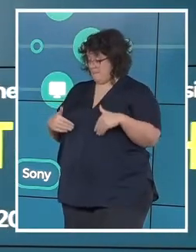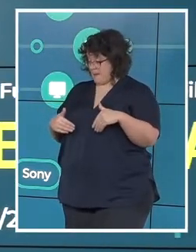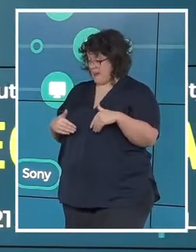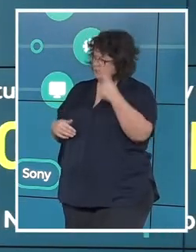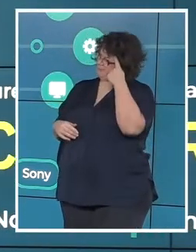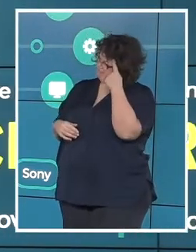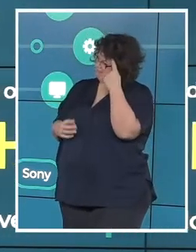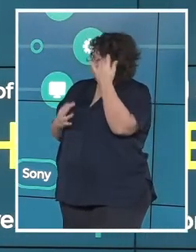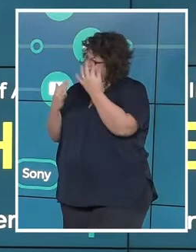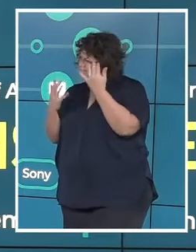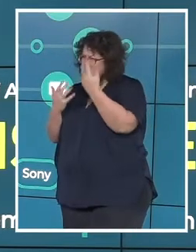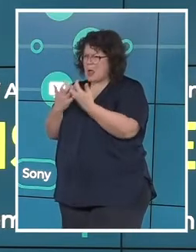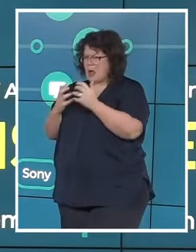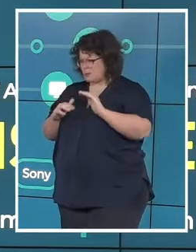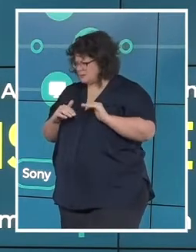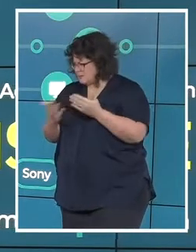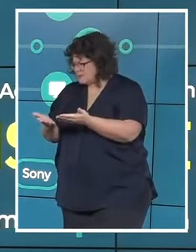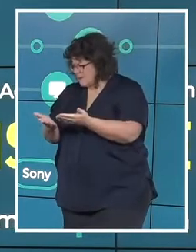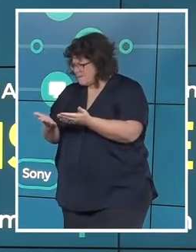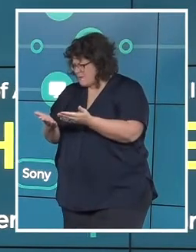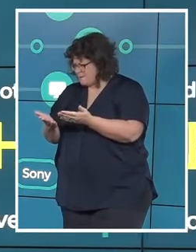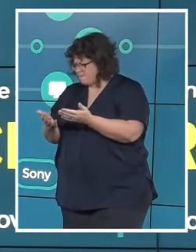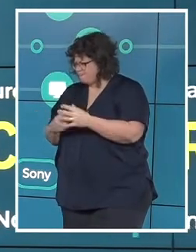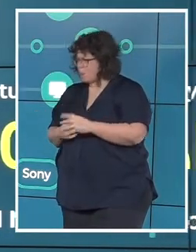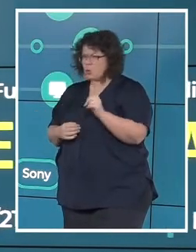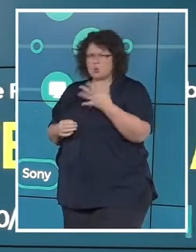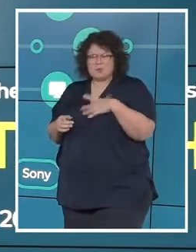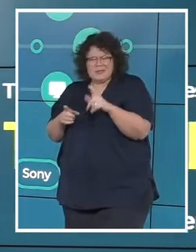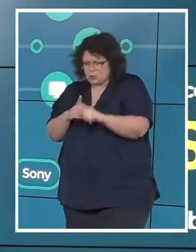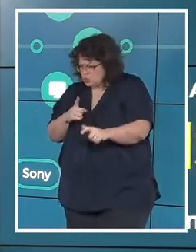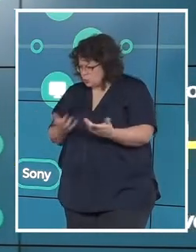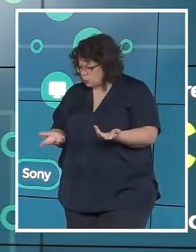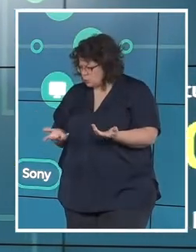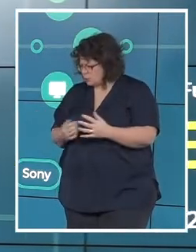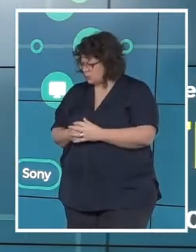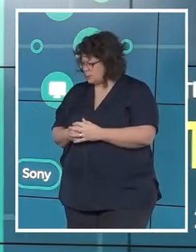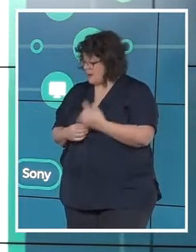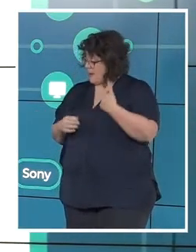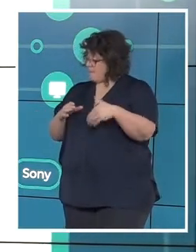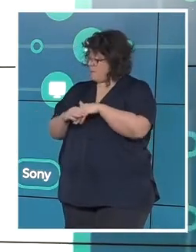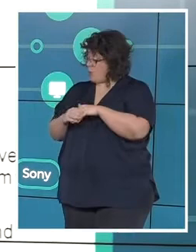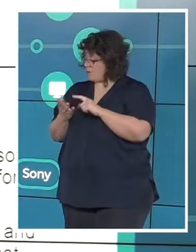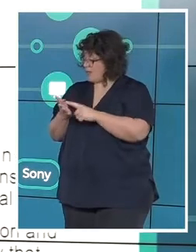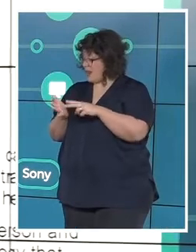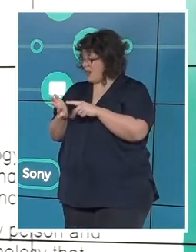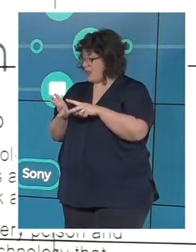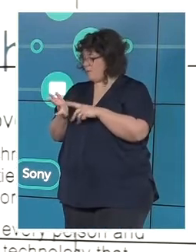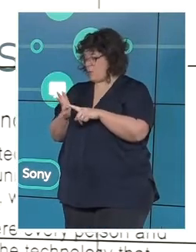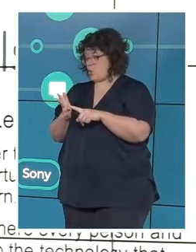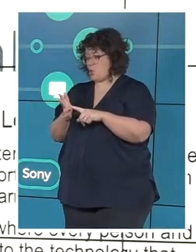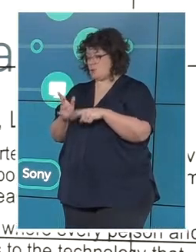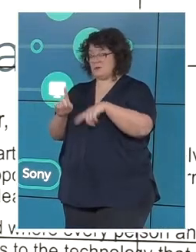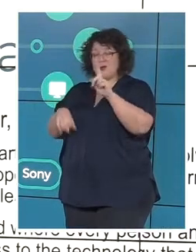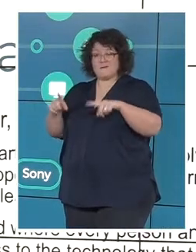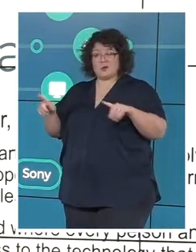I'm a part of the Lenovo Diversity and Inclusion Board, and we spent some time thinking about it. And then the